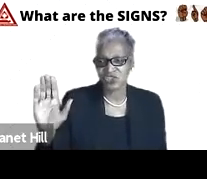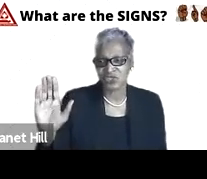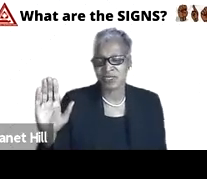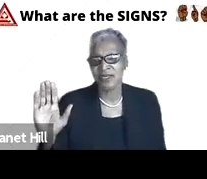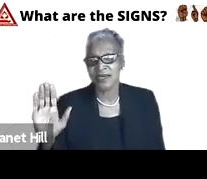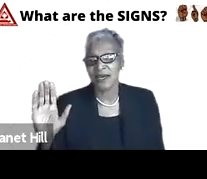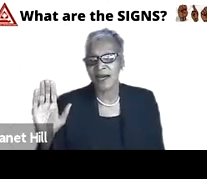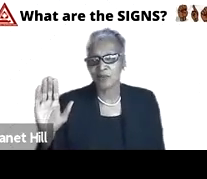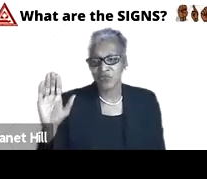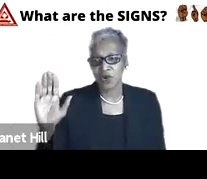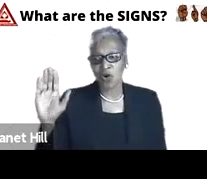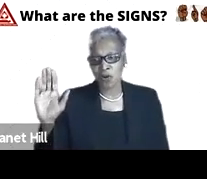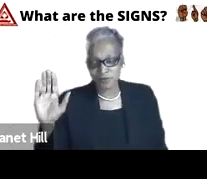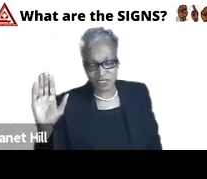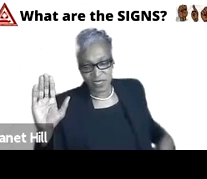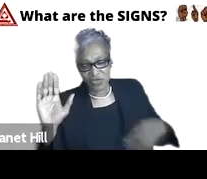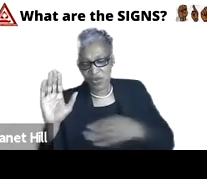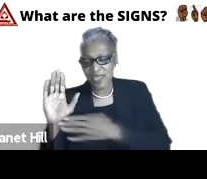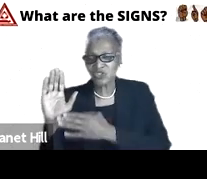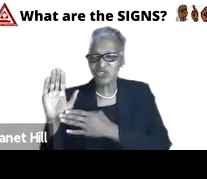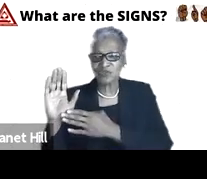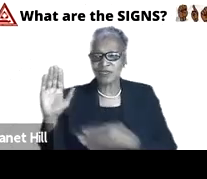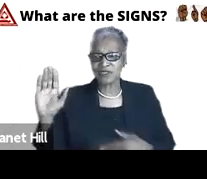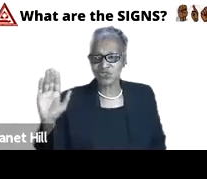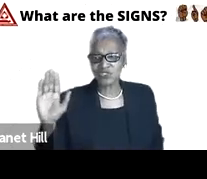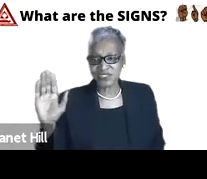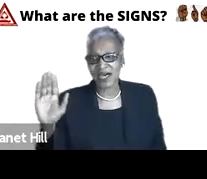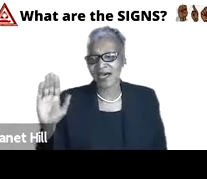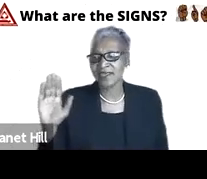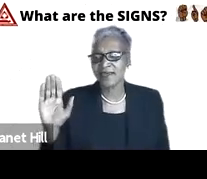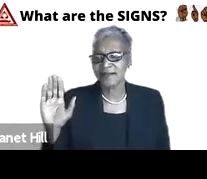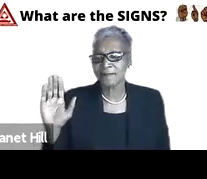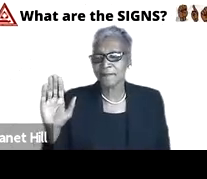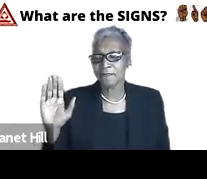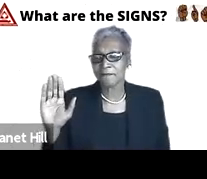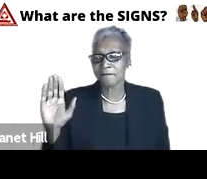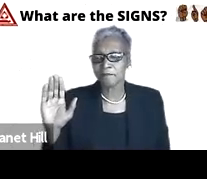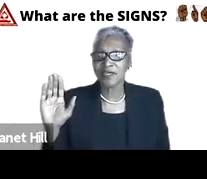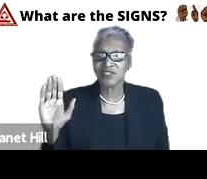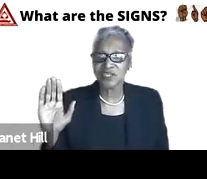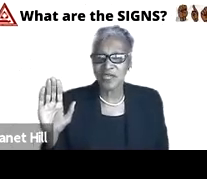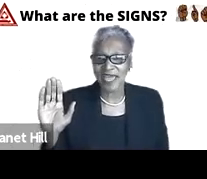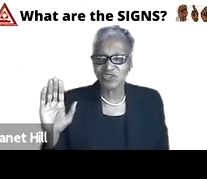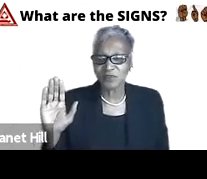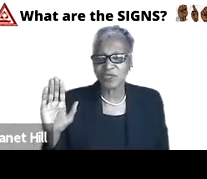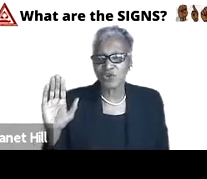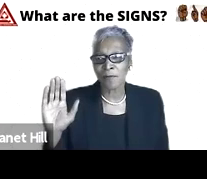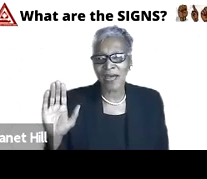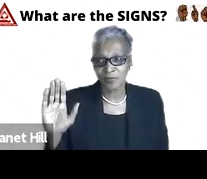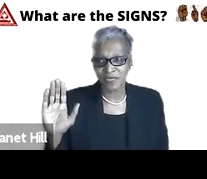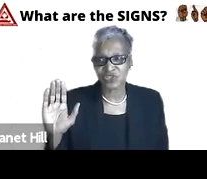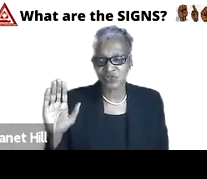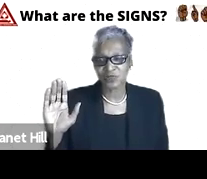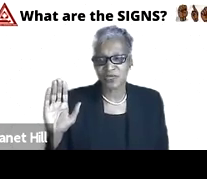in position with your arms, your hands should be to the side, because it's going to actually be